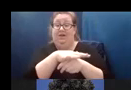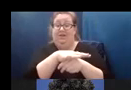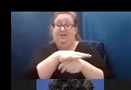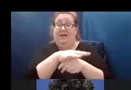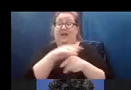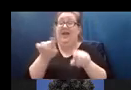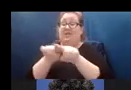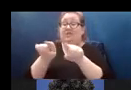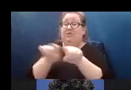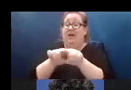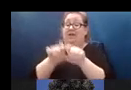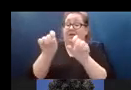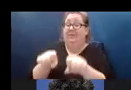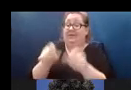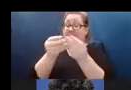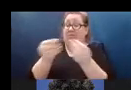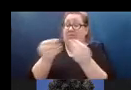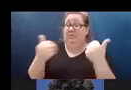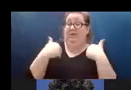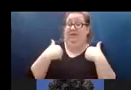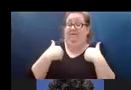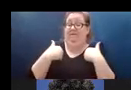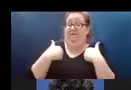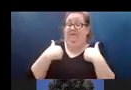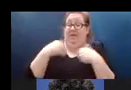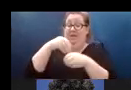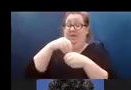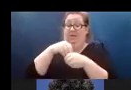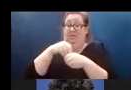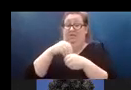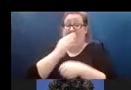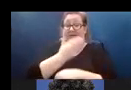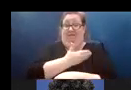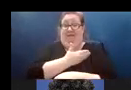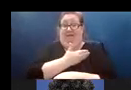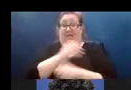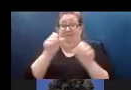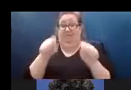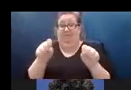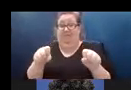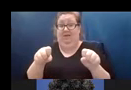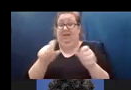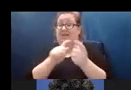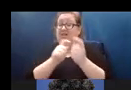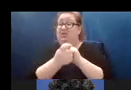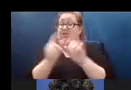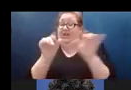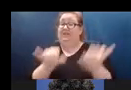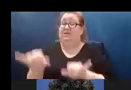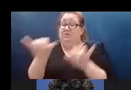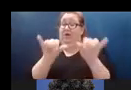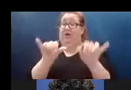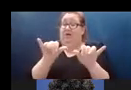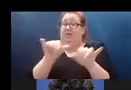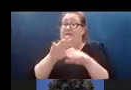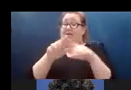potential solutions that we have within our toolbox, will change pretty drastically based on that